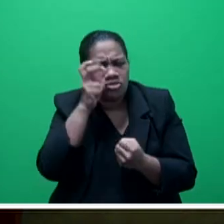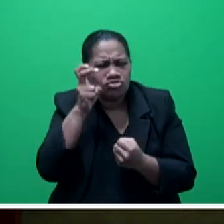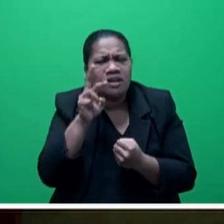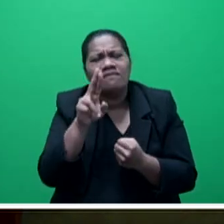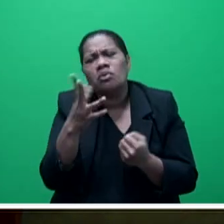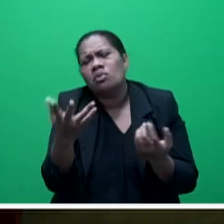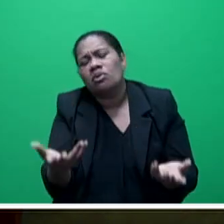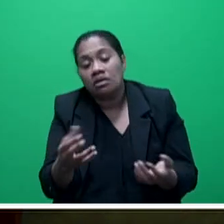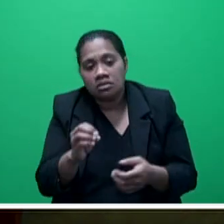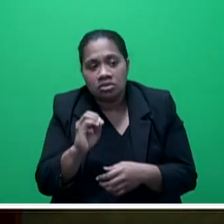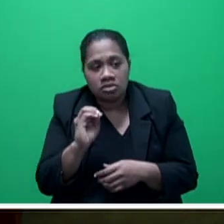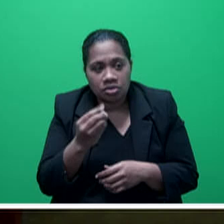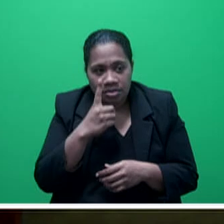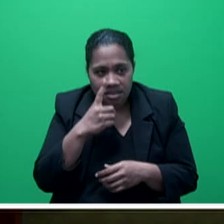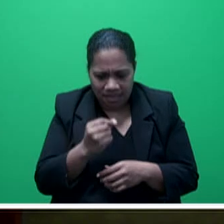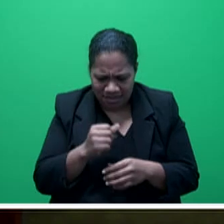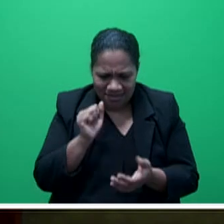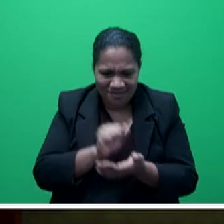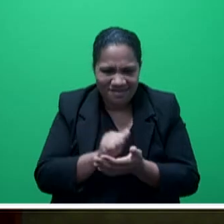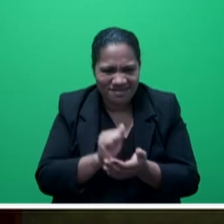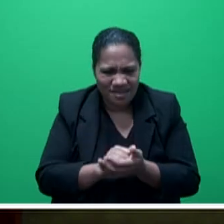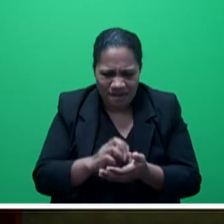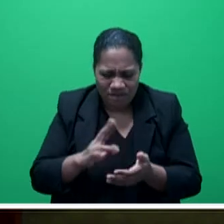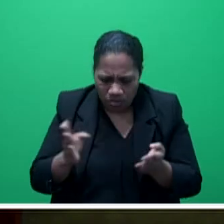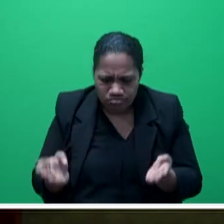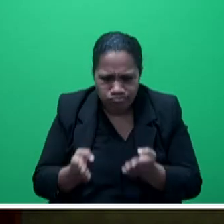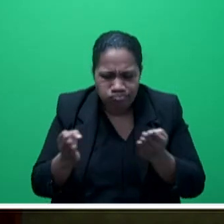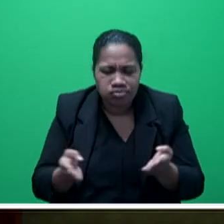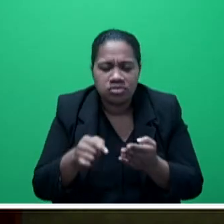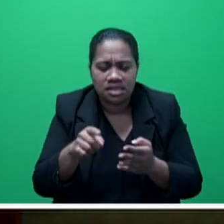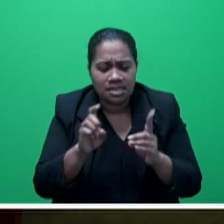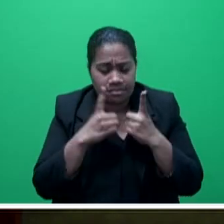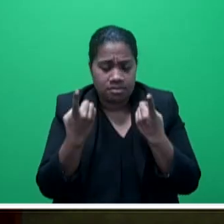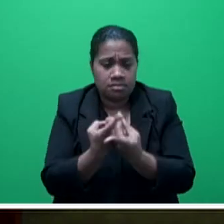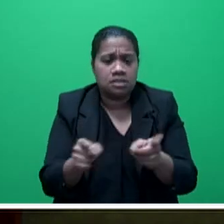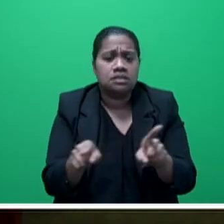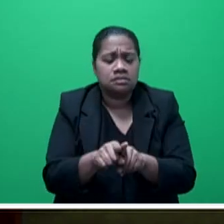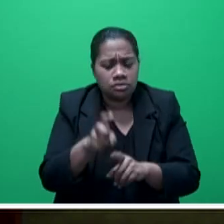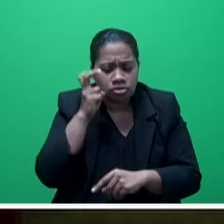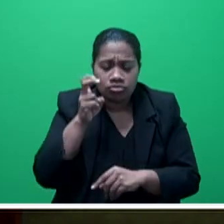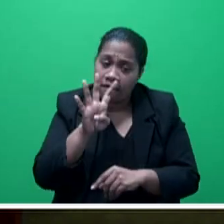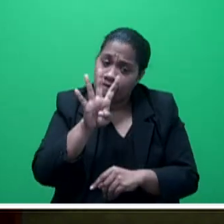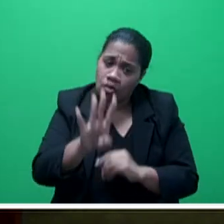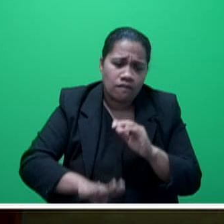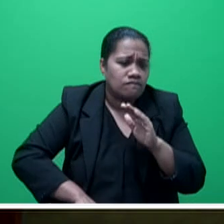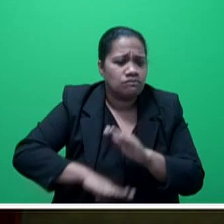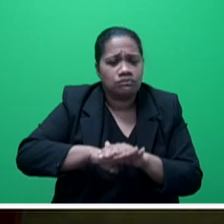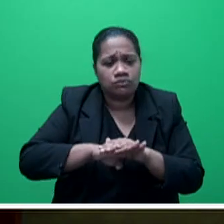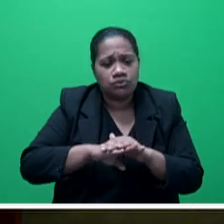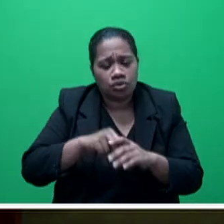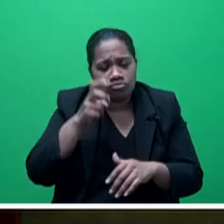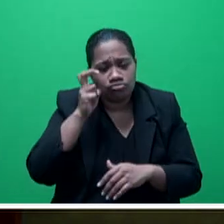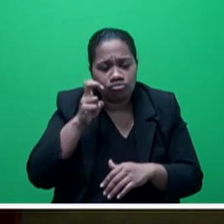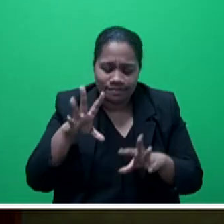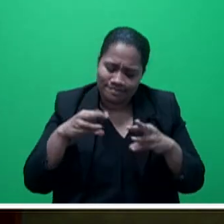on enforcement and prosecution. The department has also trained and had 4 fully trained prosecutors.